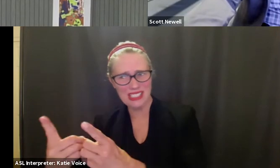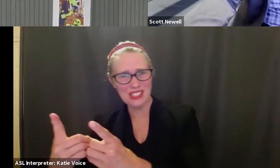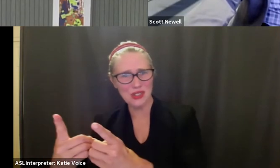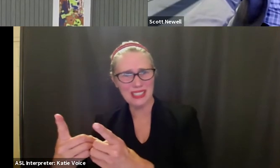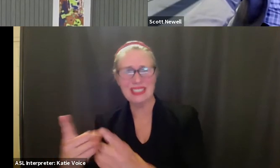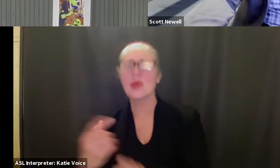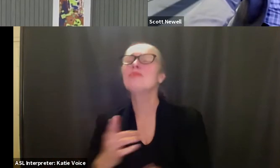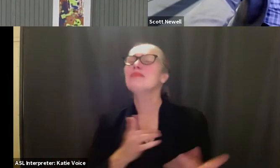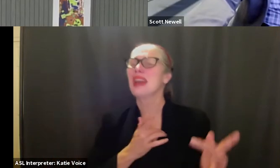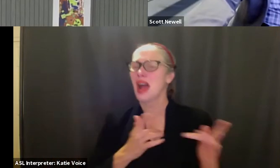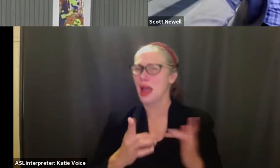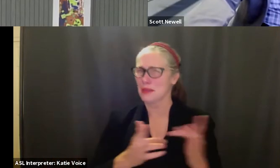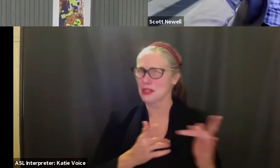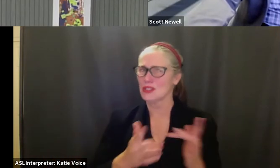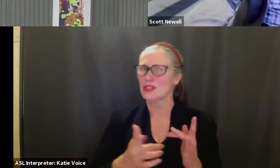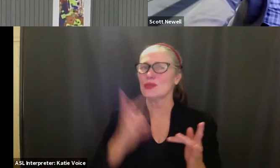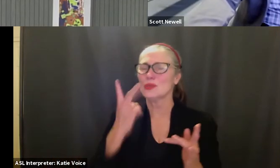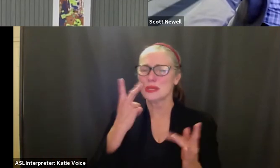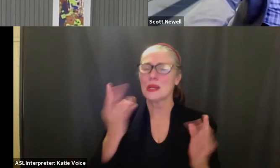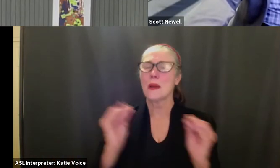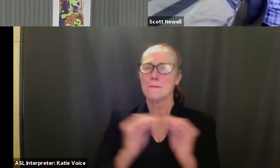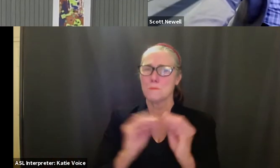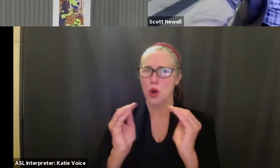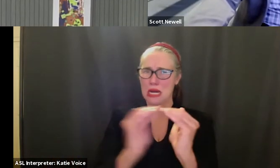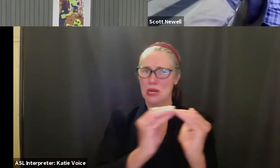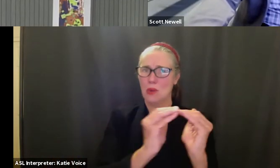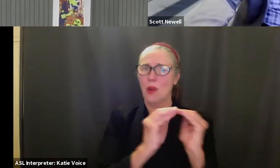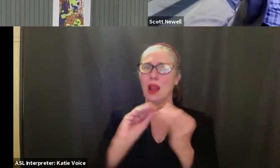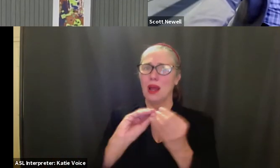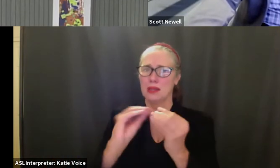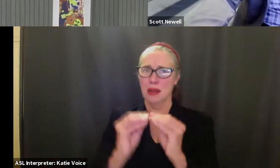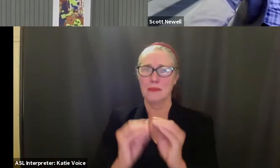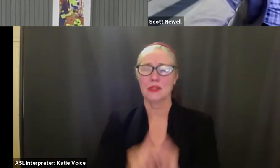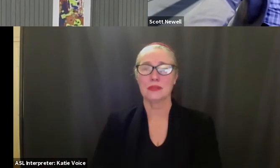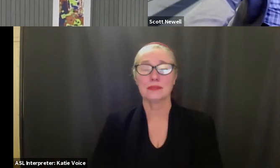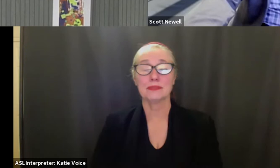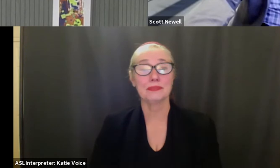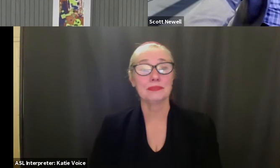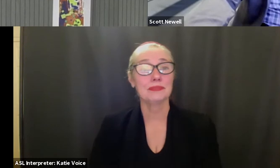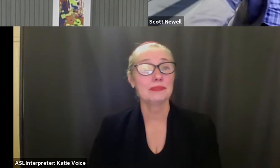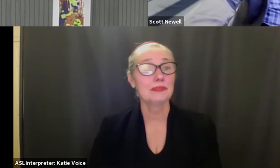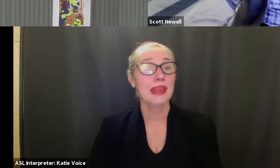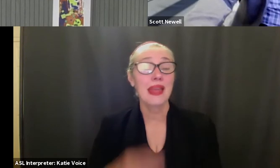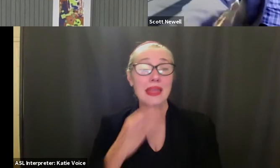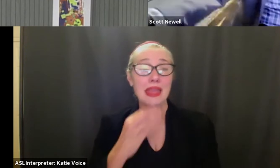concern thank you thank you miss alvarez